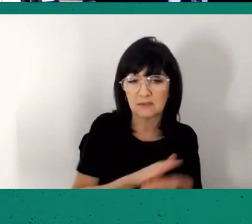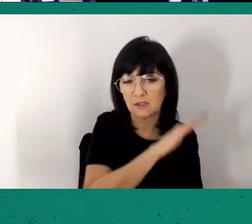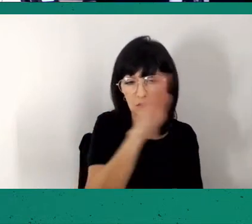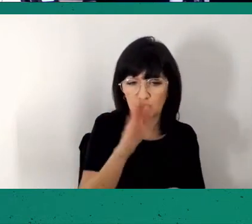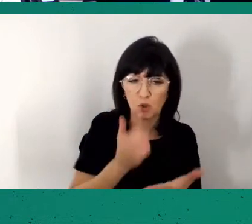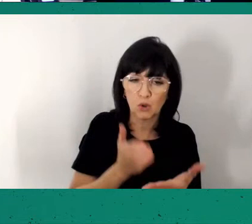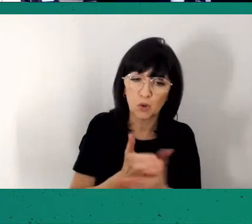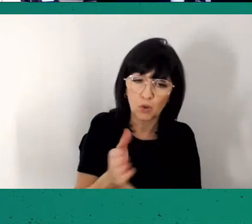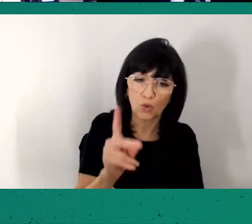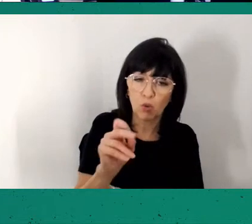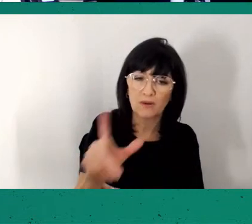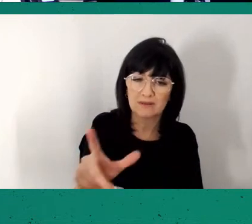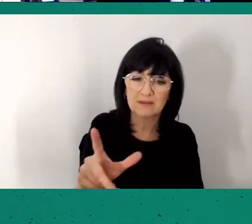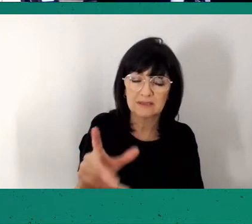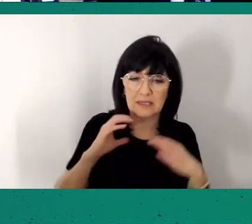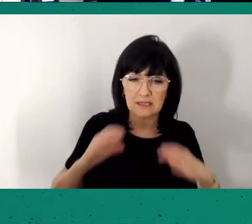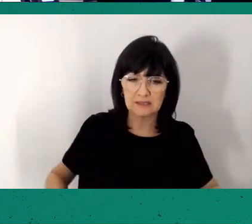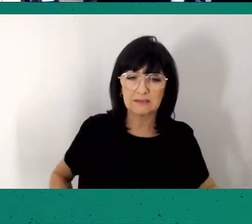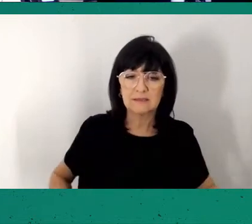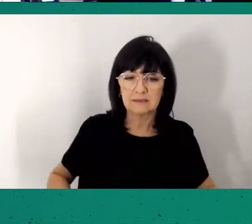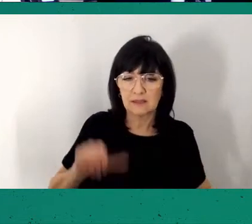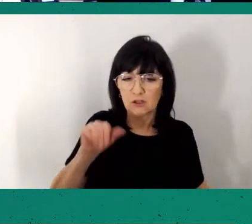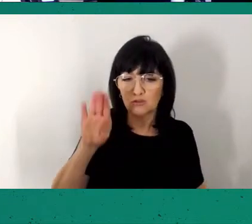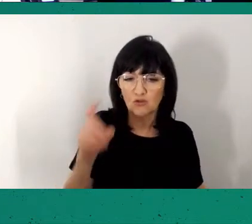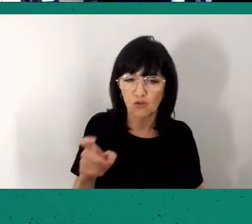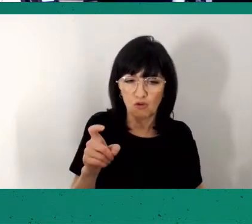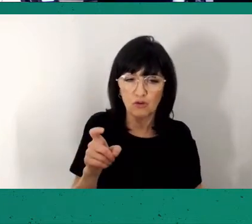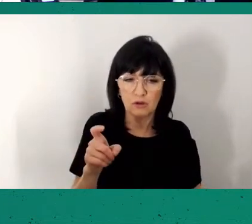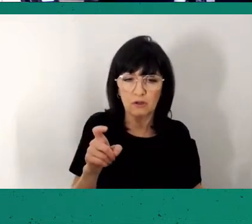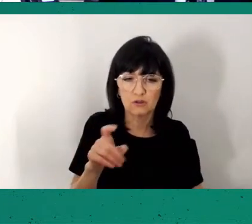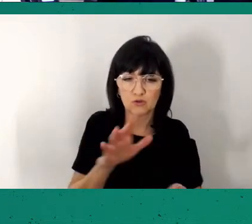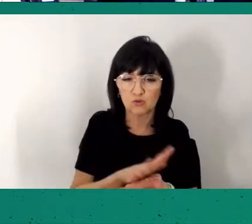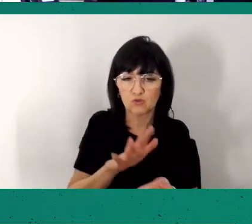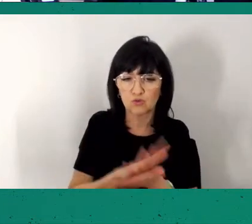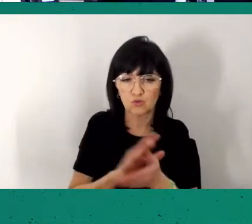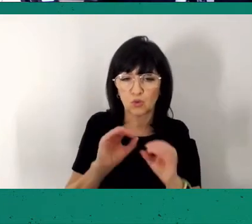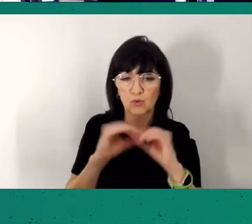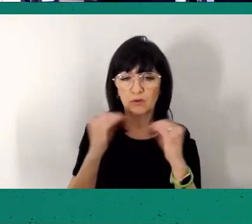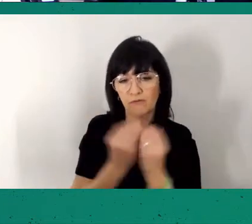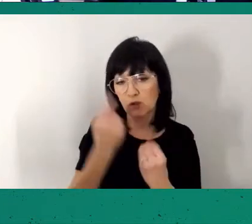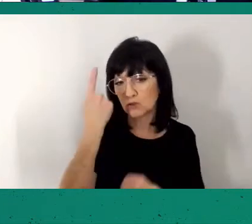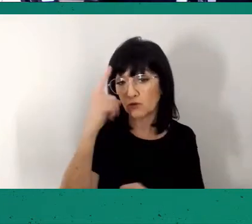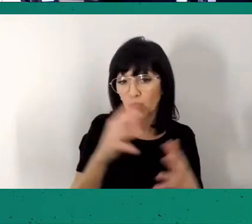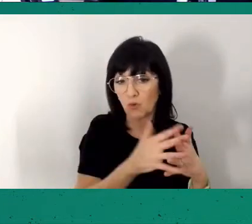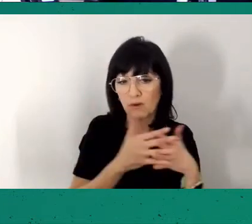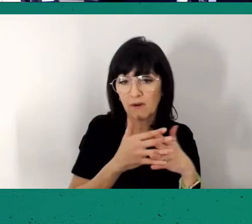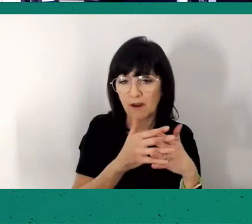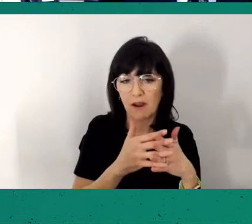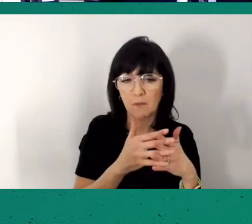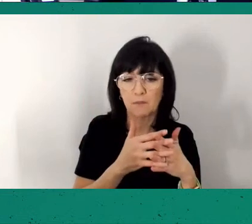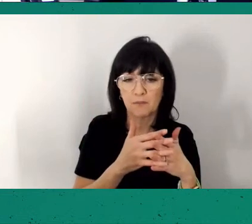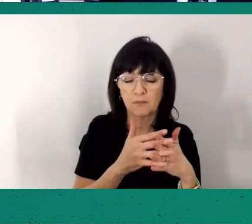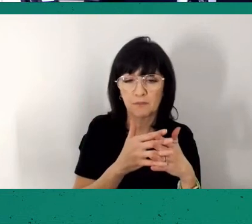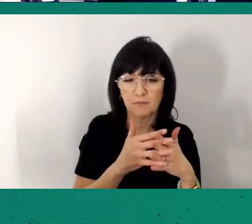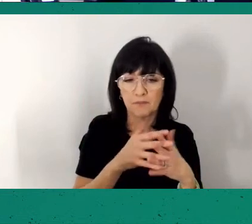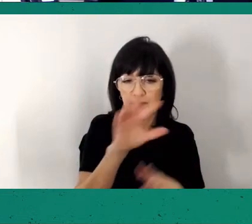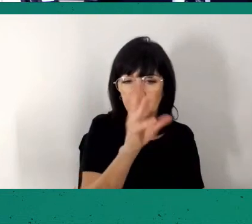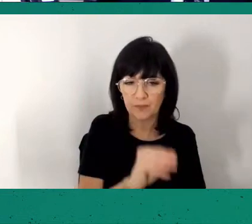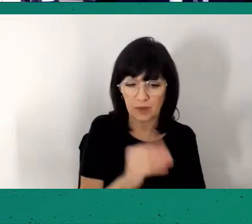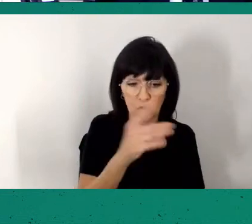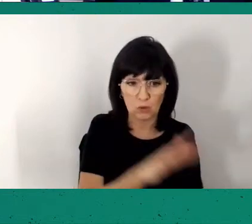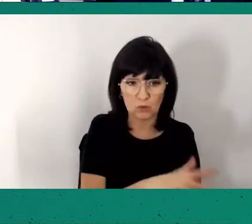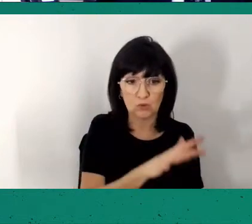Citizens School Auxiliary Association School Foundation for African American schools.